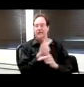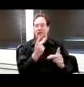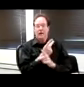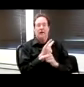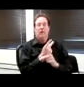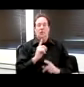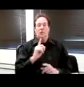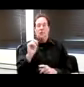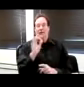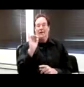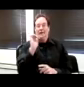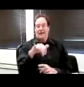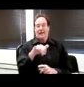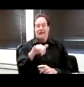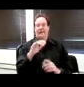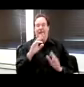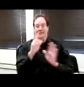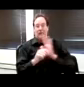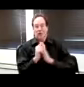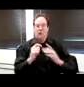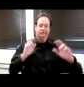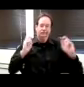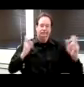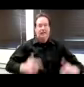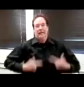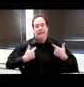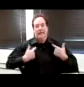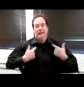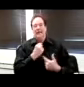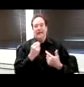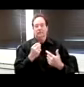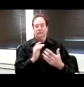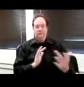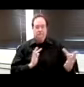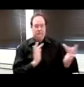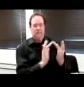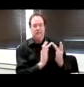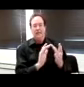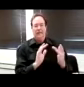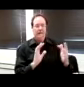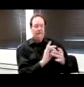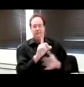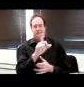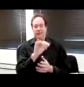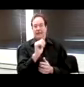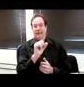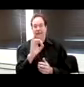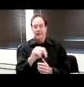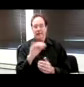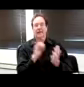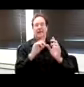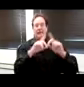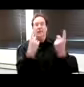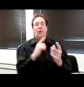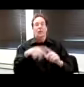that video lives and gets in touch with the liaison in that department. When the